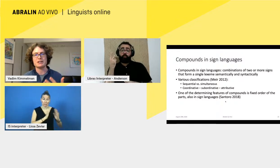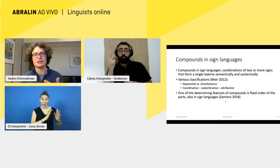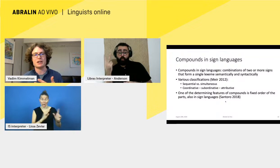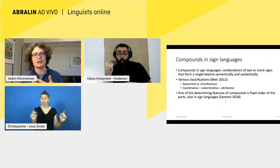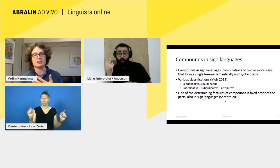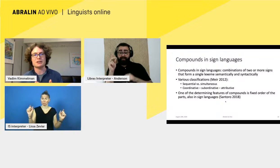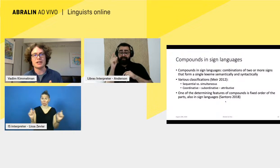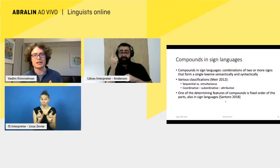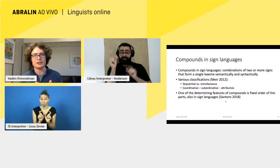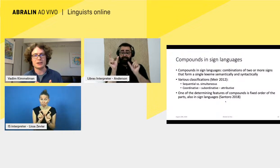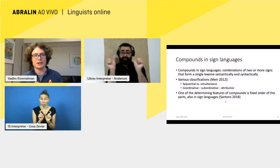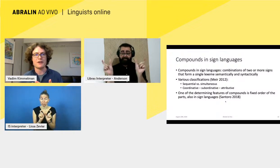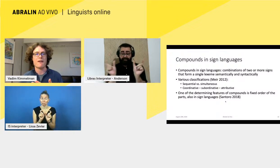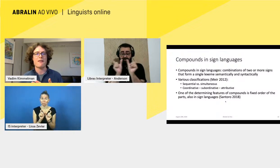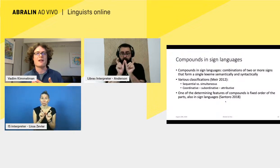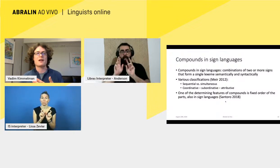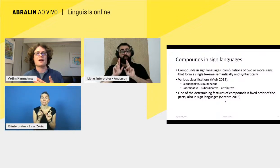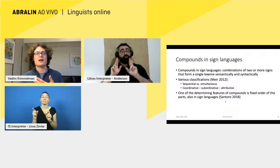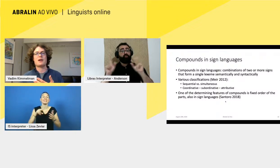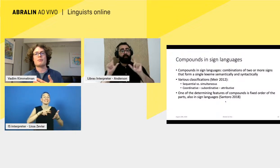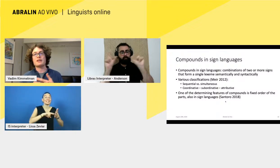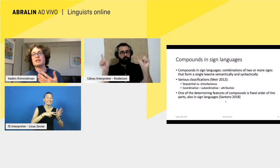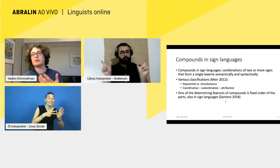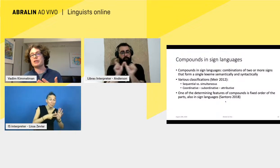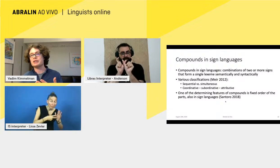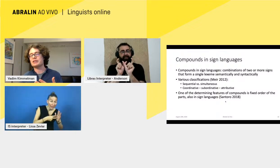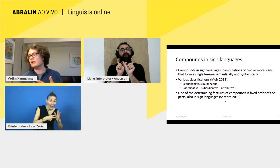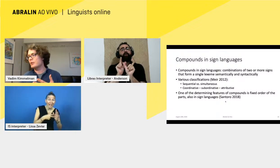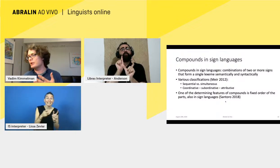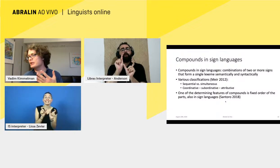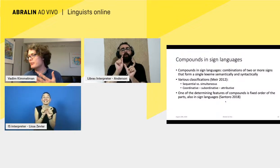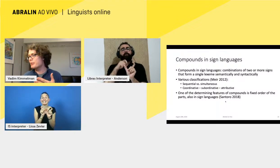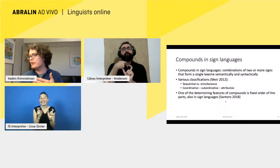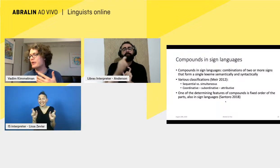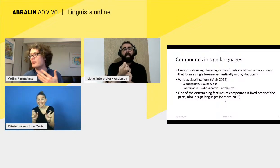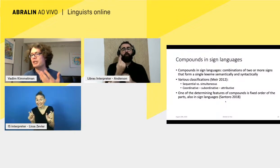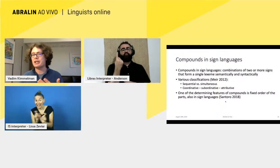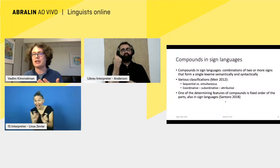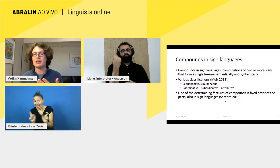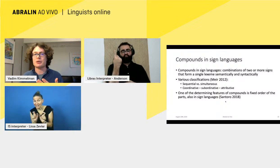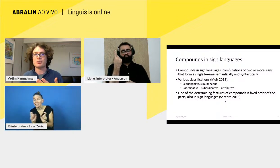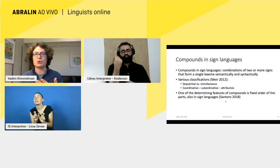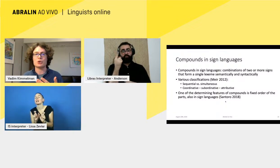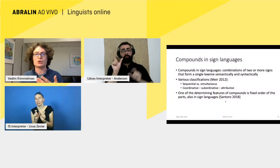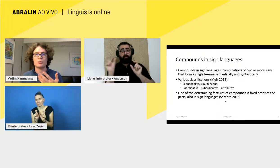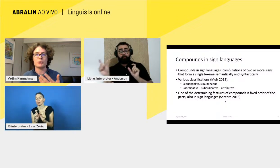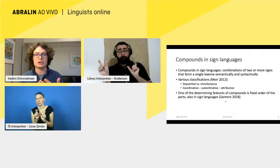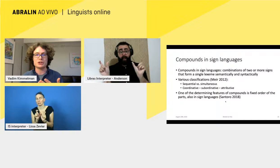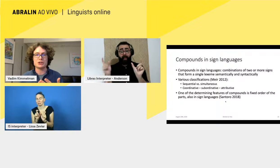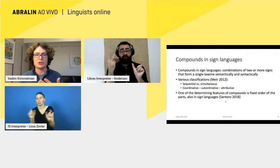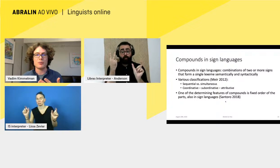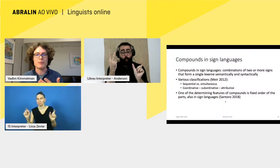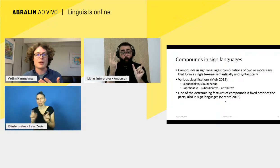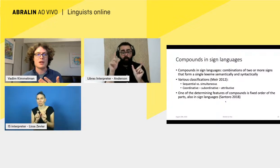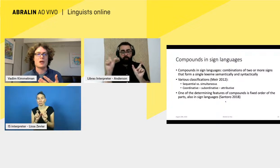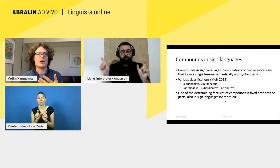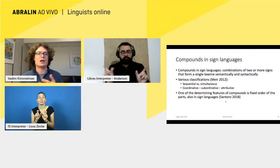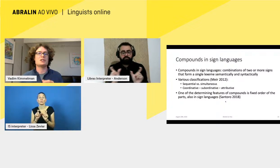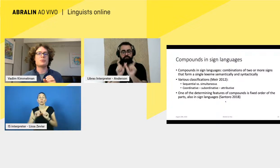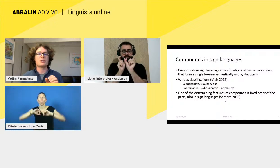lexeme, semantically and syntactically. And that means that, for example, their meaning can be